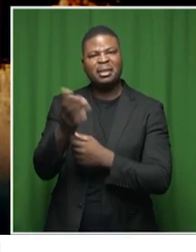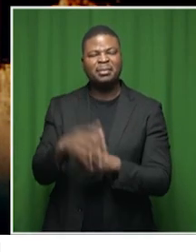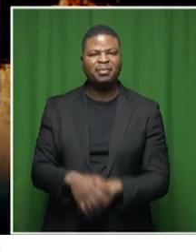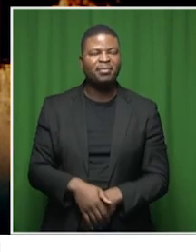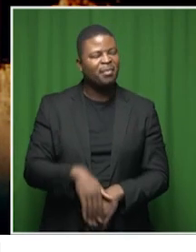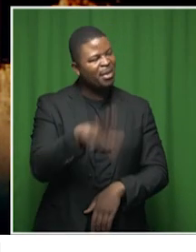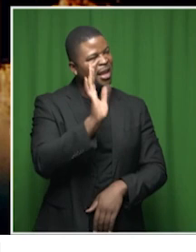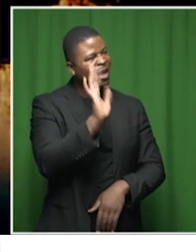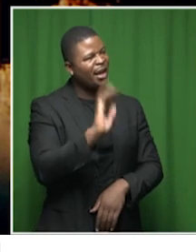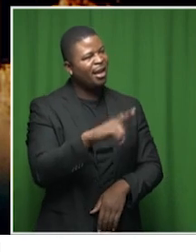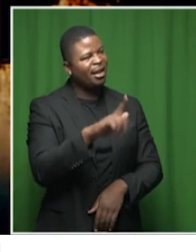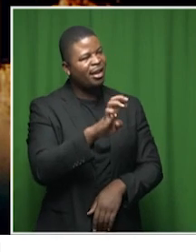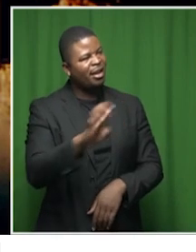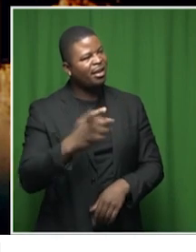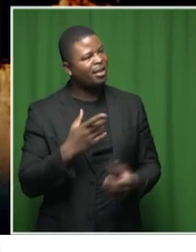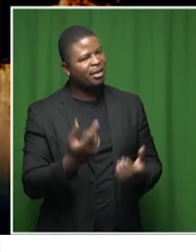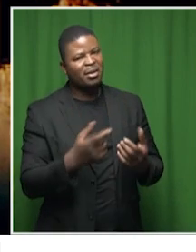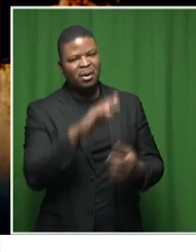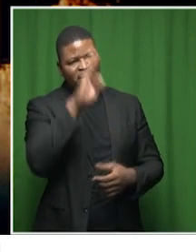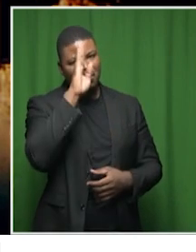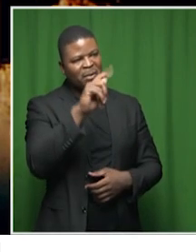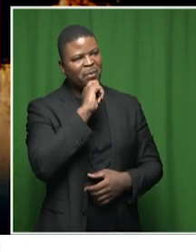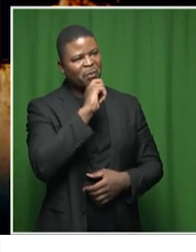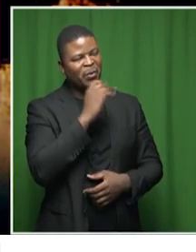Leanne, good morning.